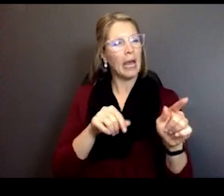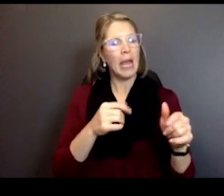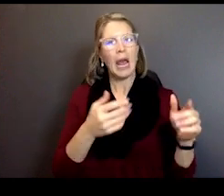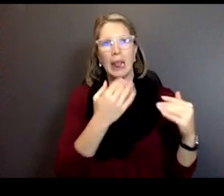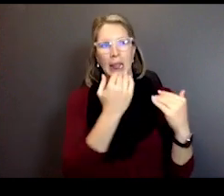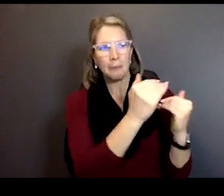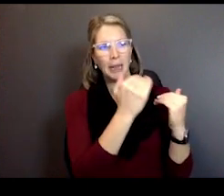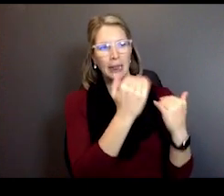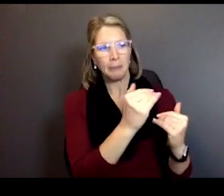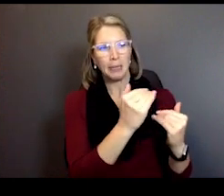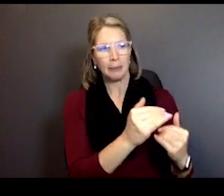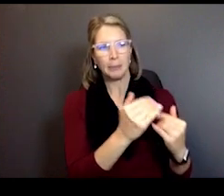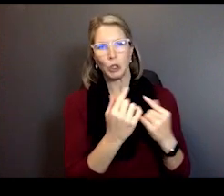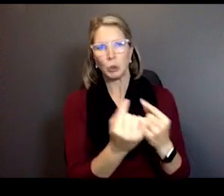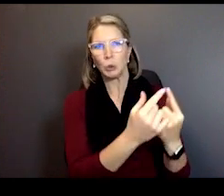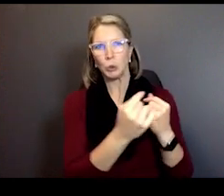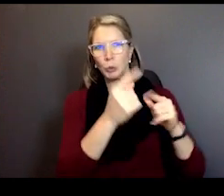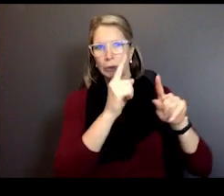categories.